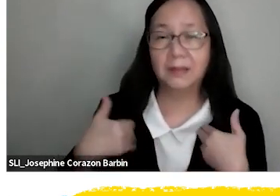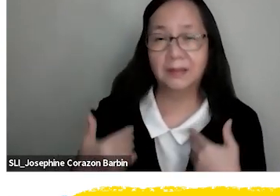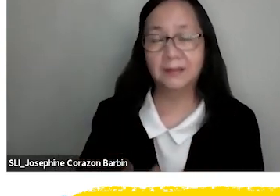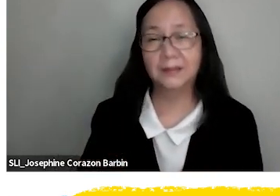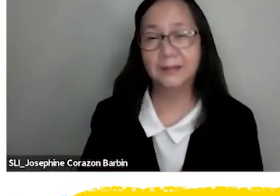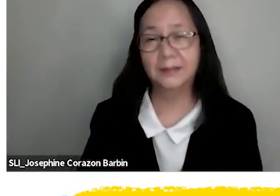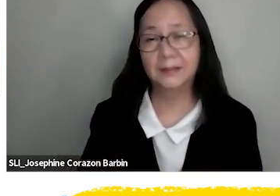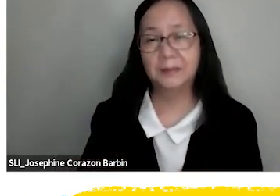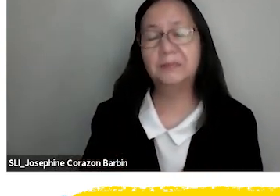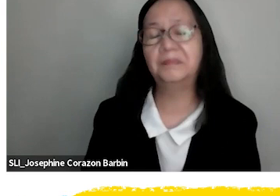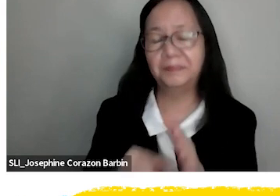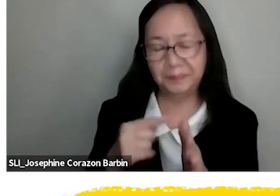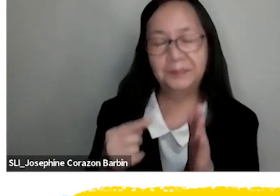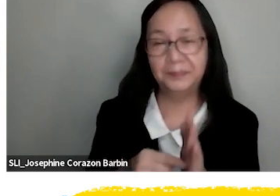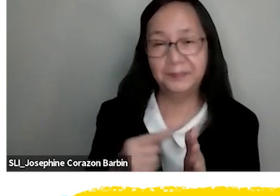So sometimes